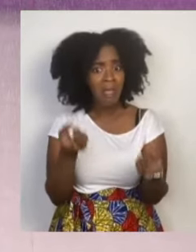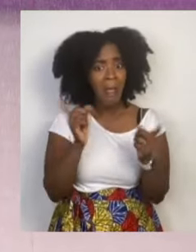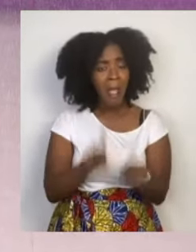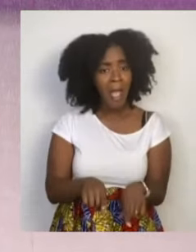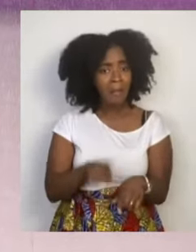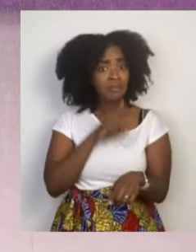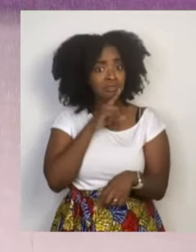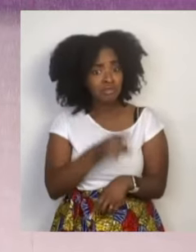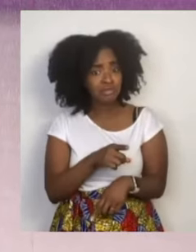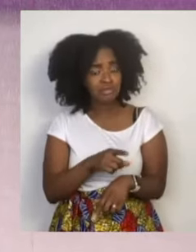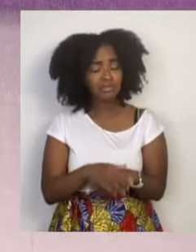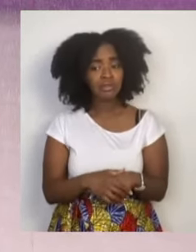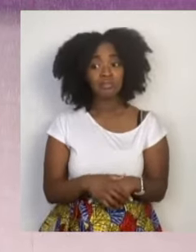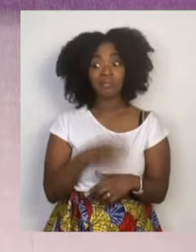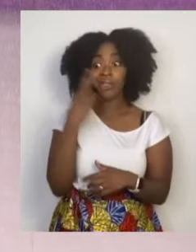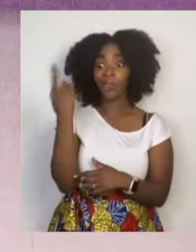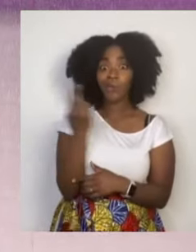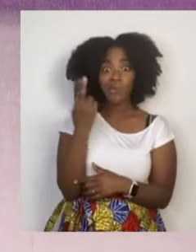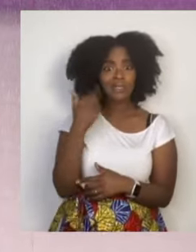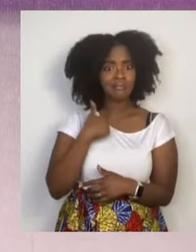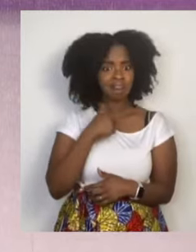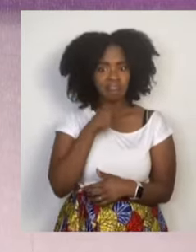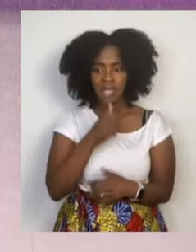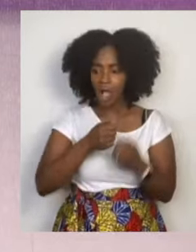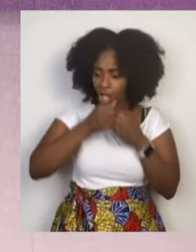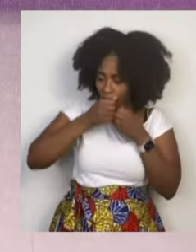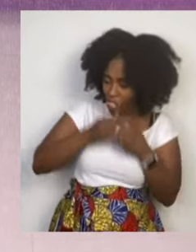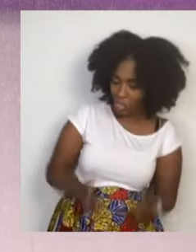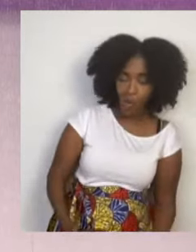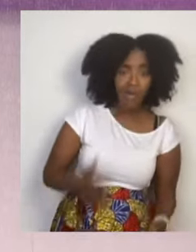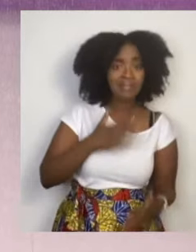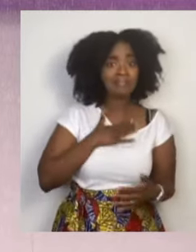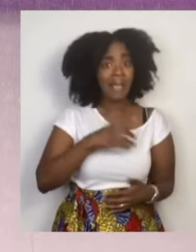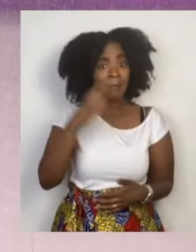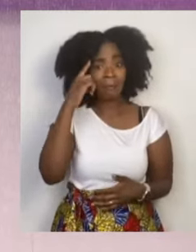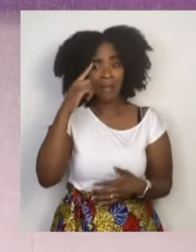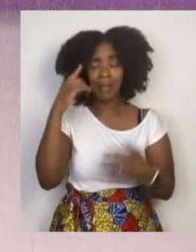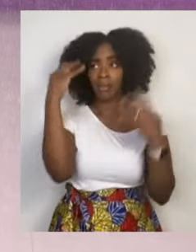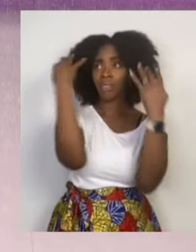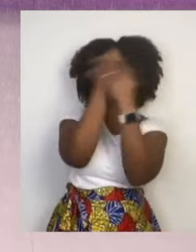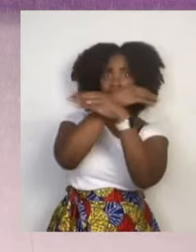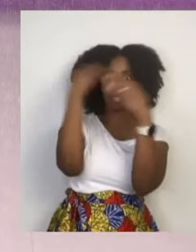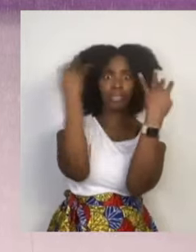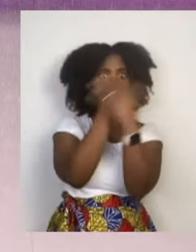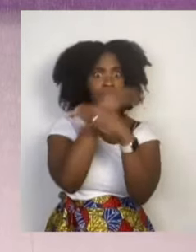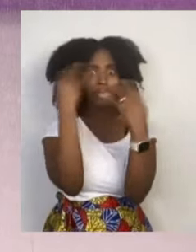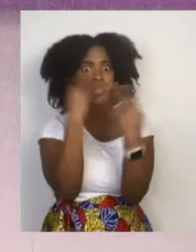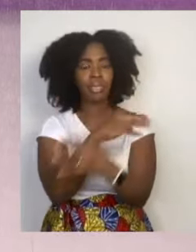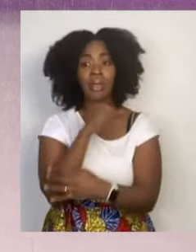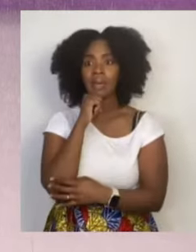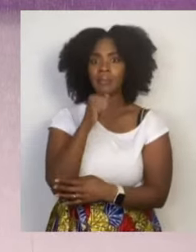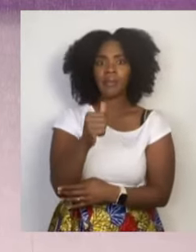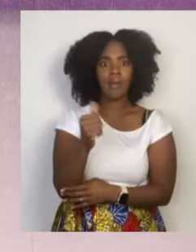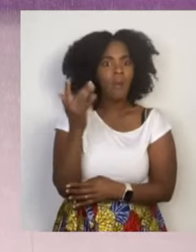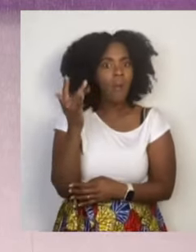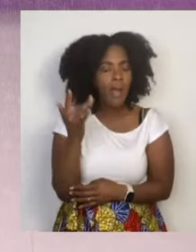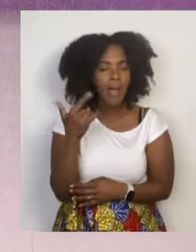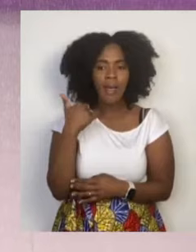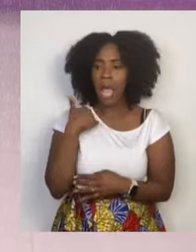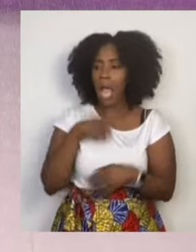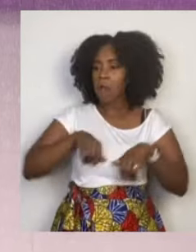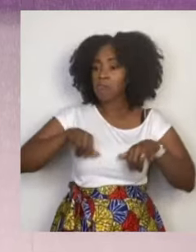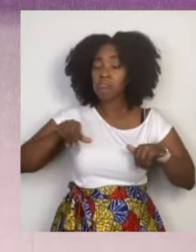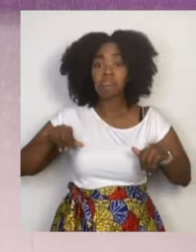reason that I'm not losing my wits is because I'm standing here acting like what I believe